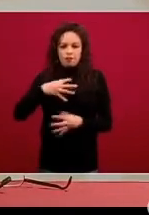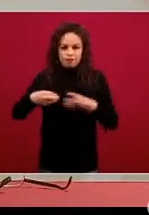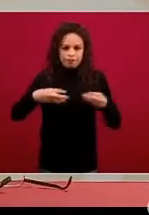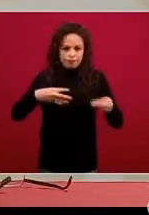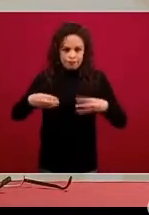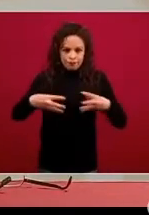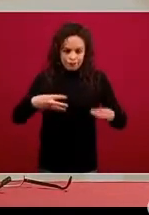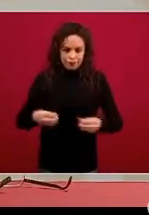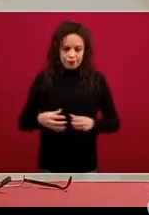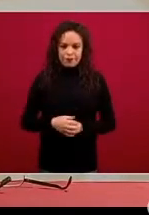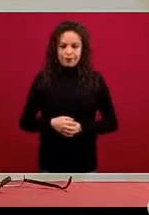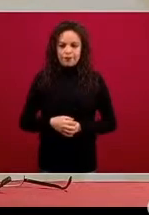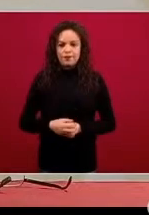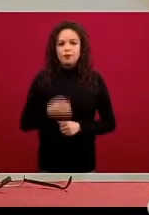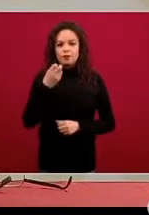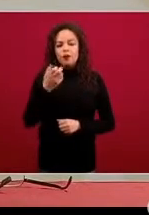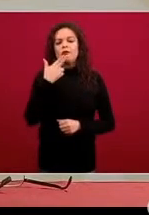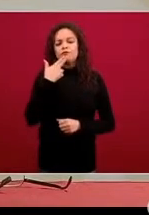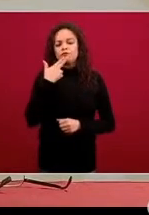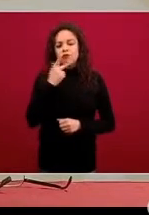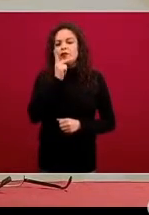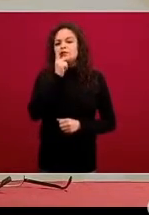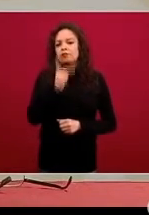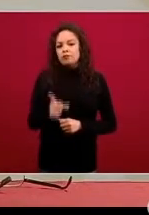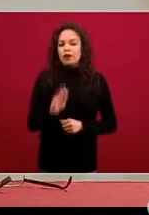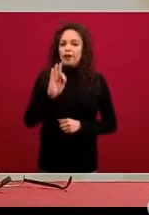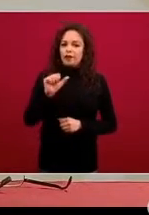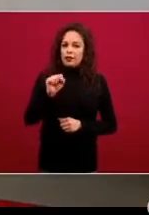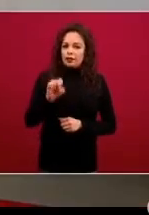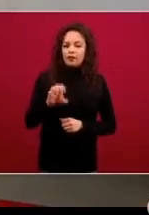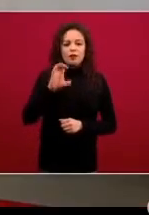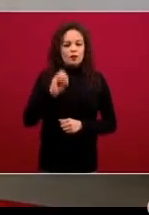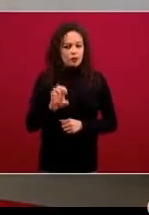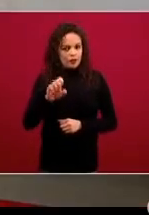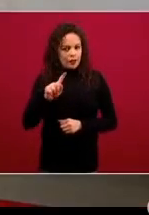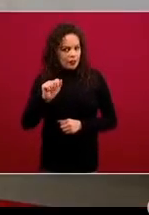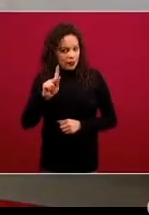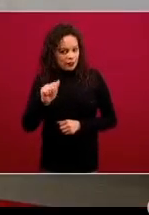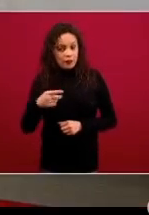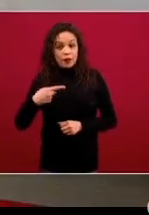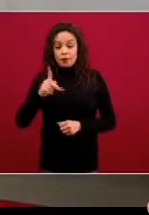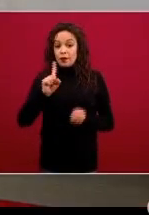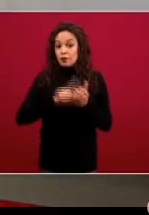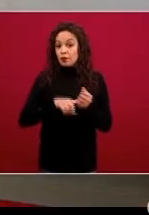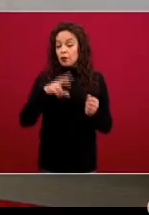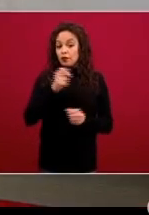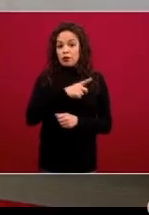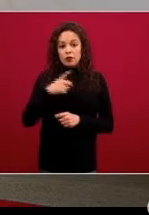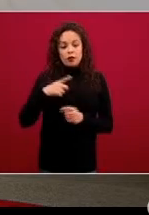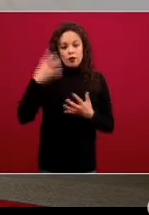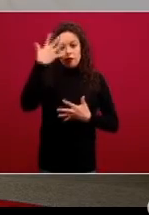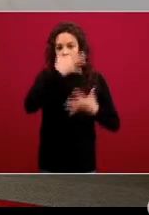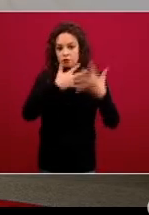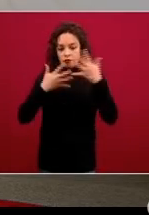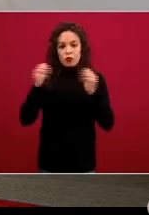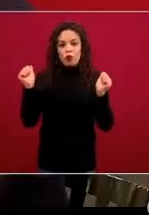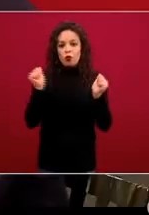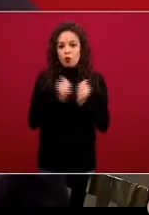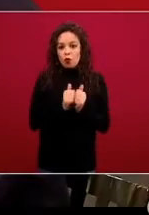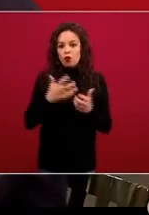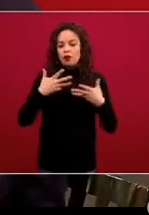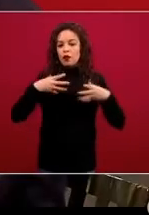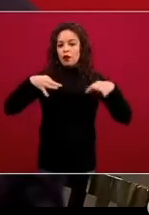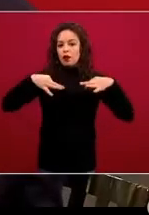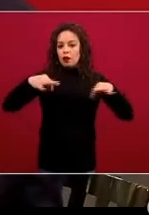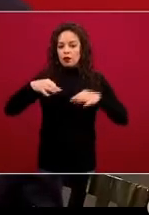same. Basically, there are different kinds of moments for the development of the pandemic, and